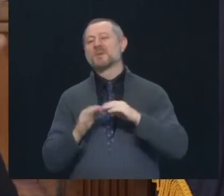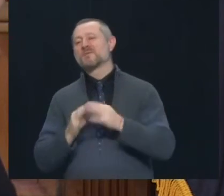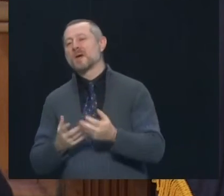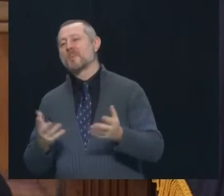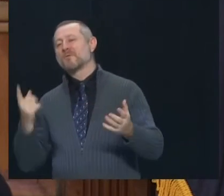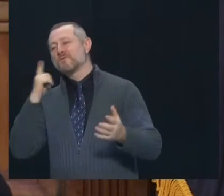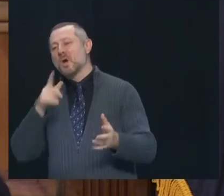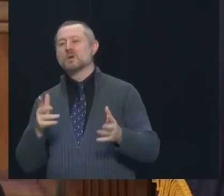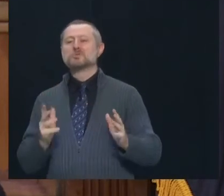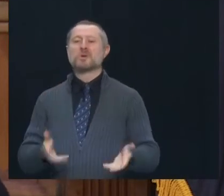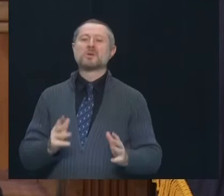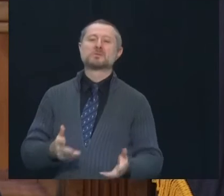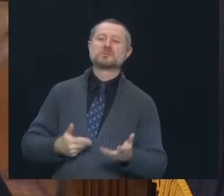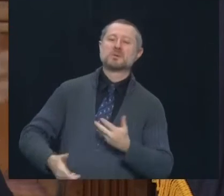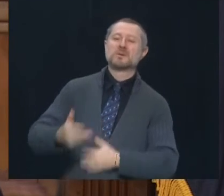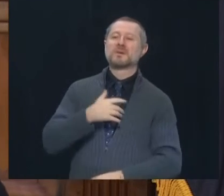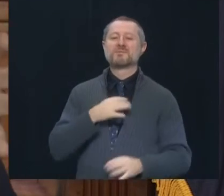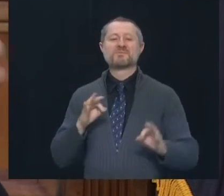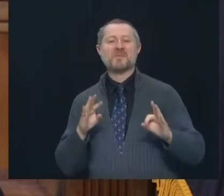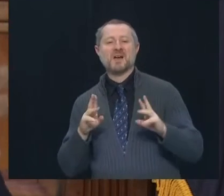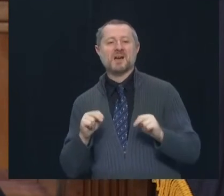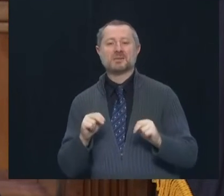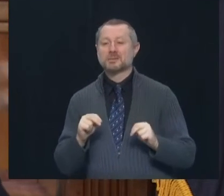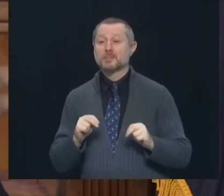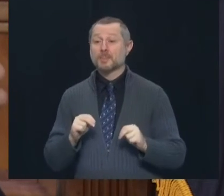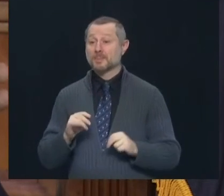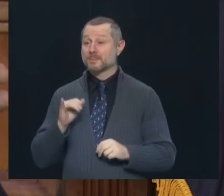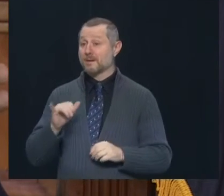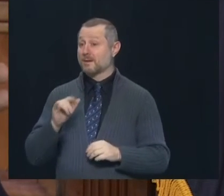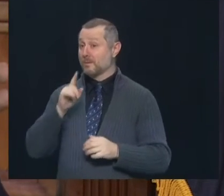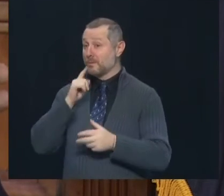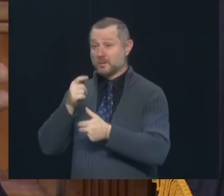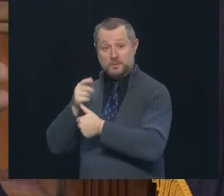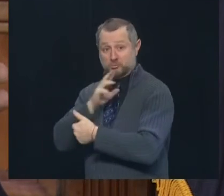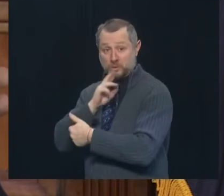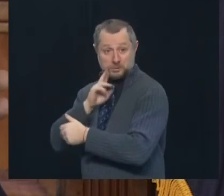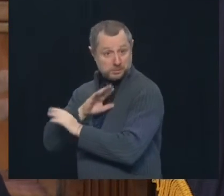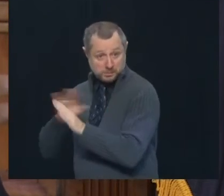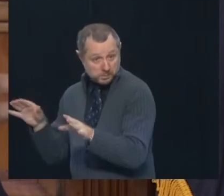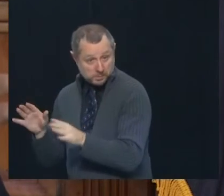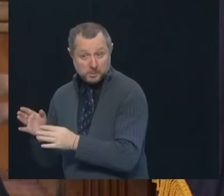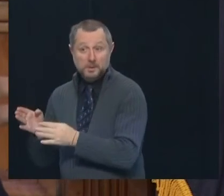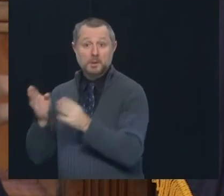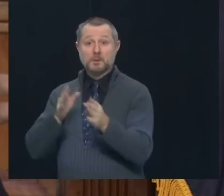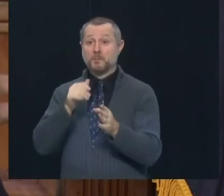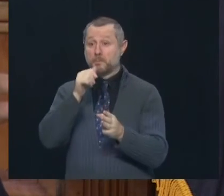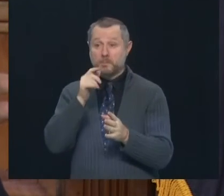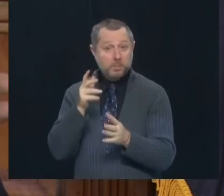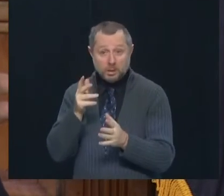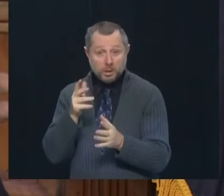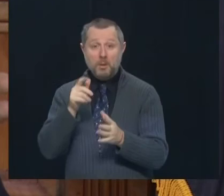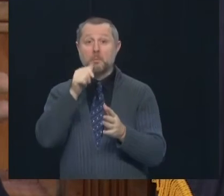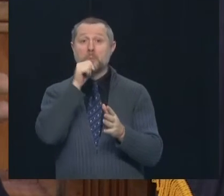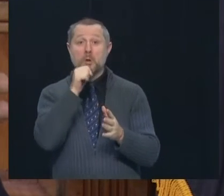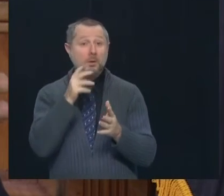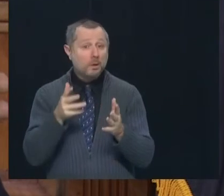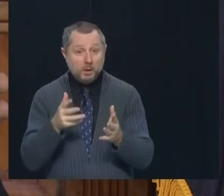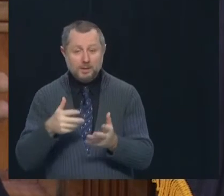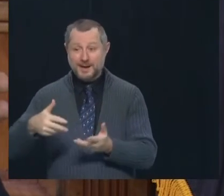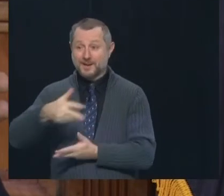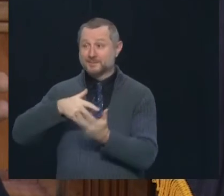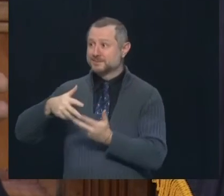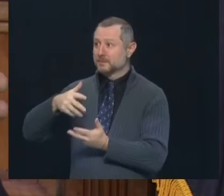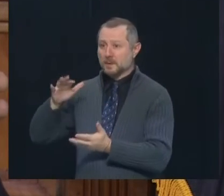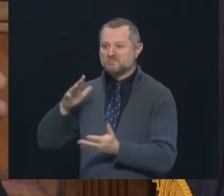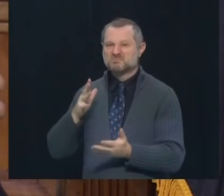fun. When you eliminated those other options, socialization is not going to stop, especially during